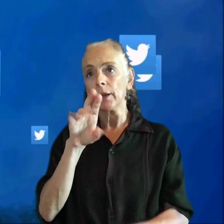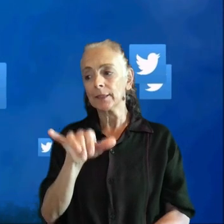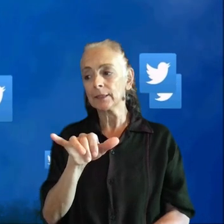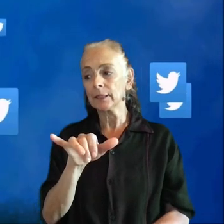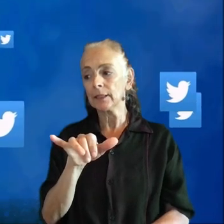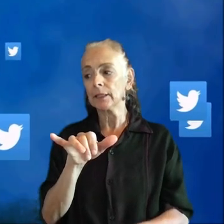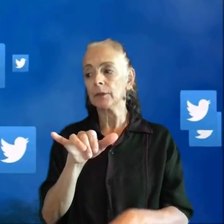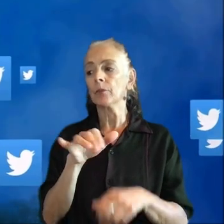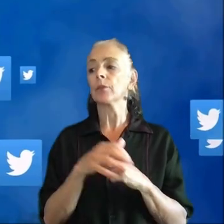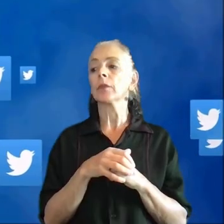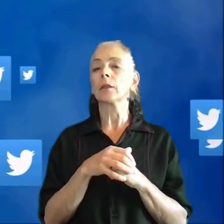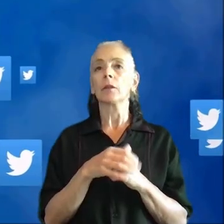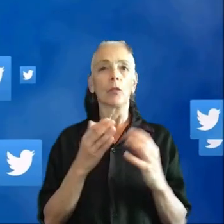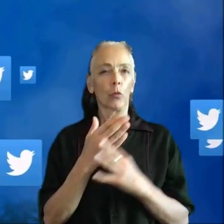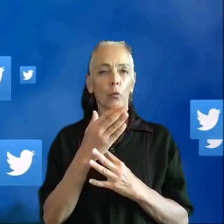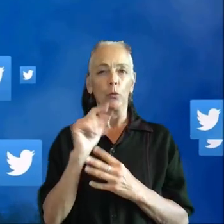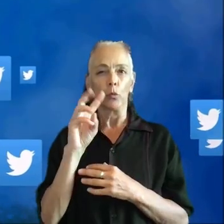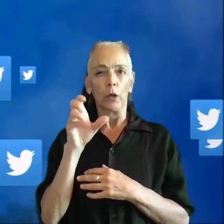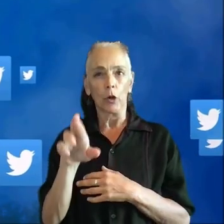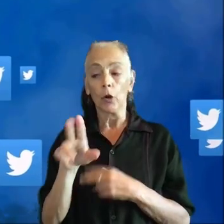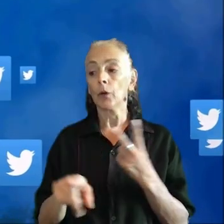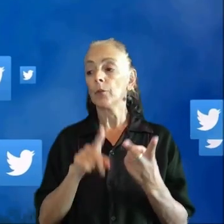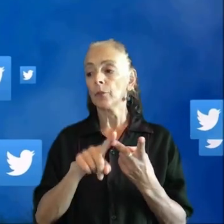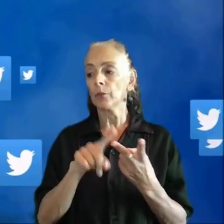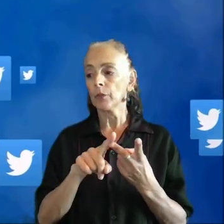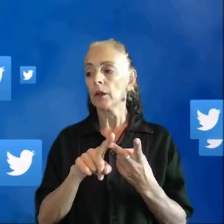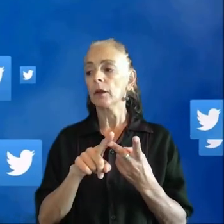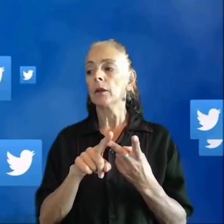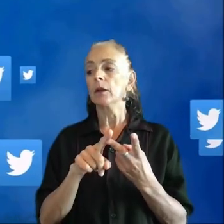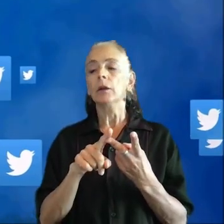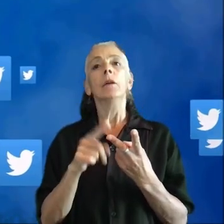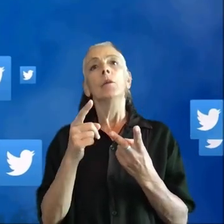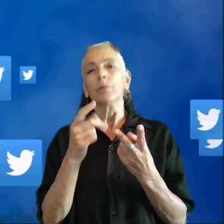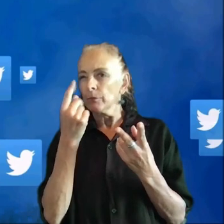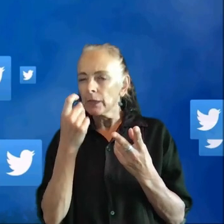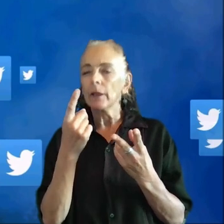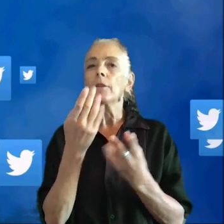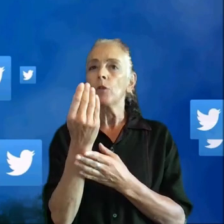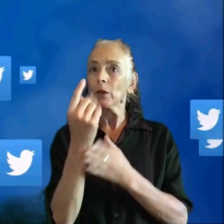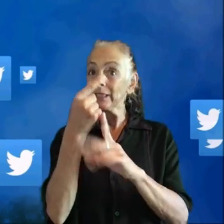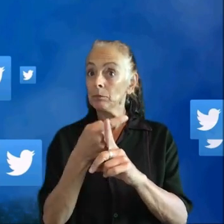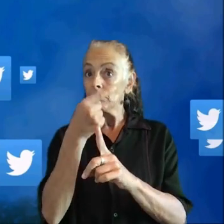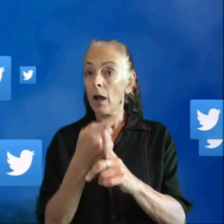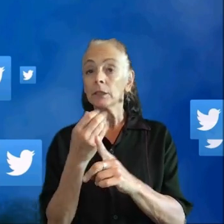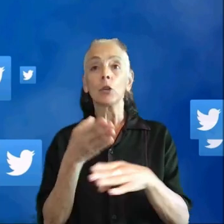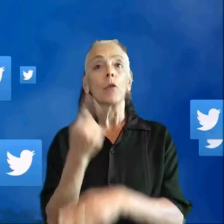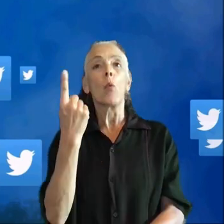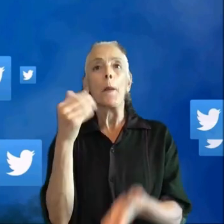providing to twitter here and we collected data over a 50 months period resulting in over 1 million